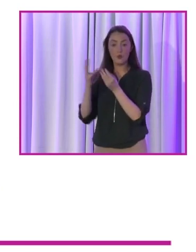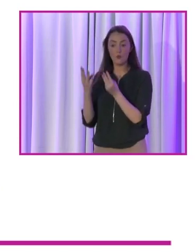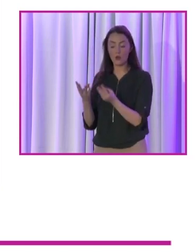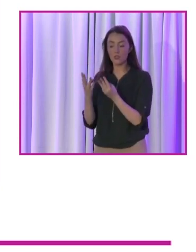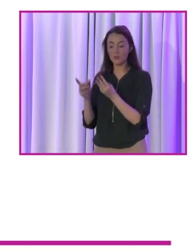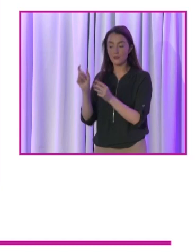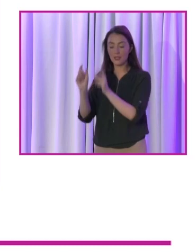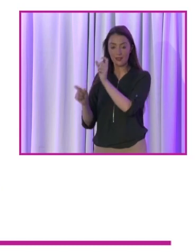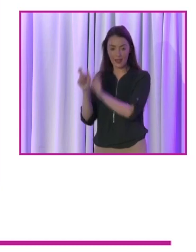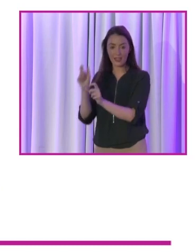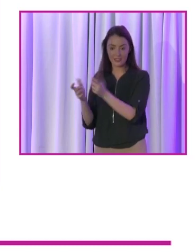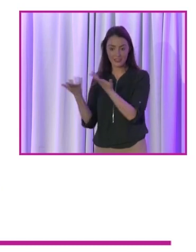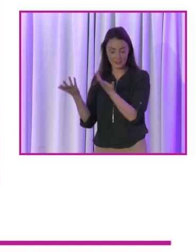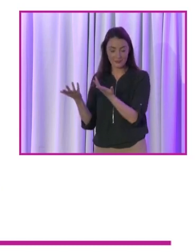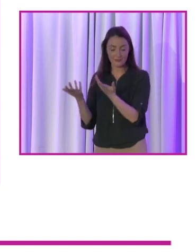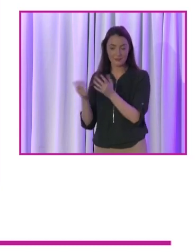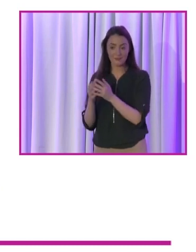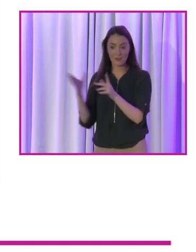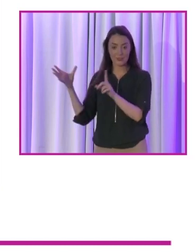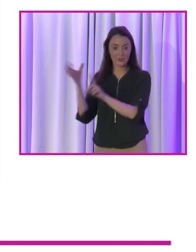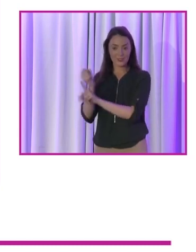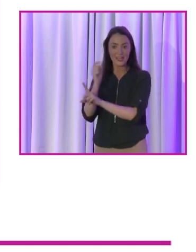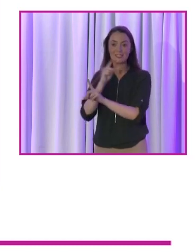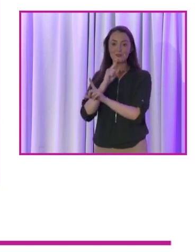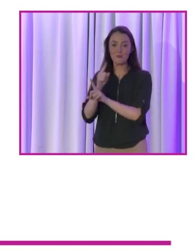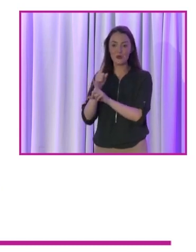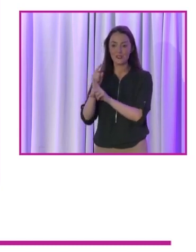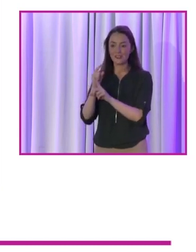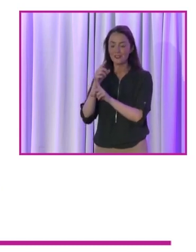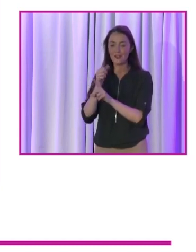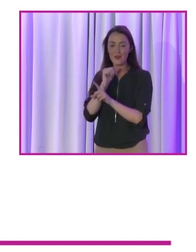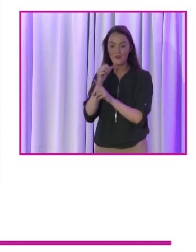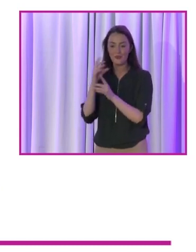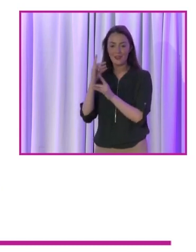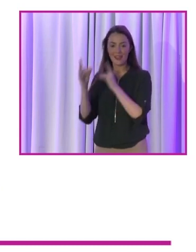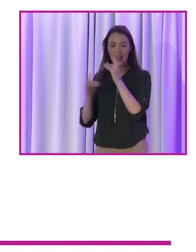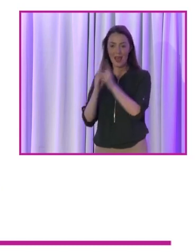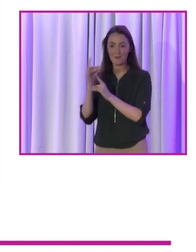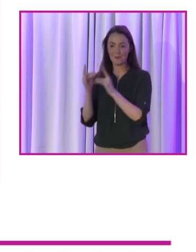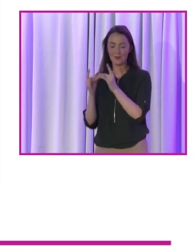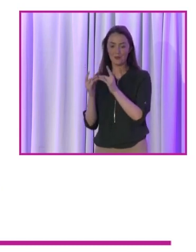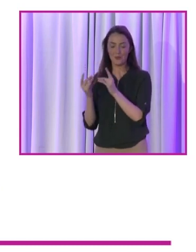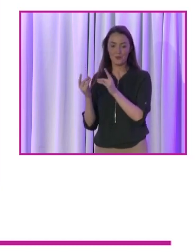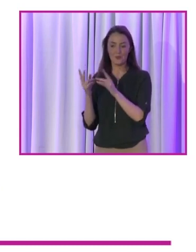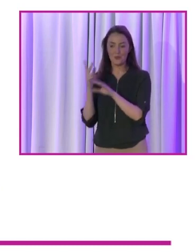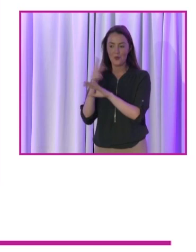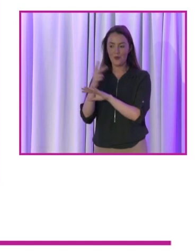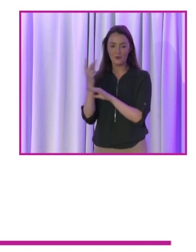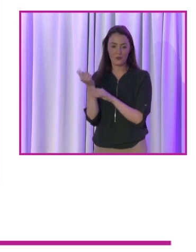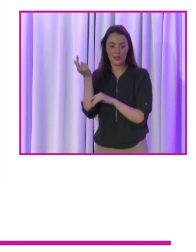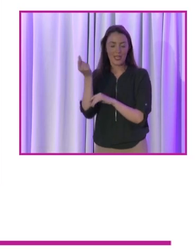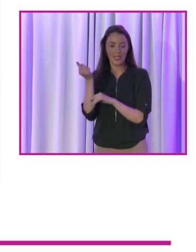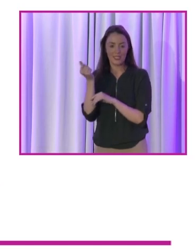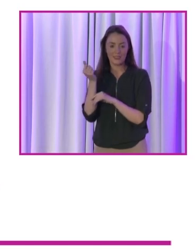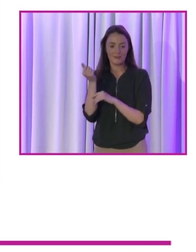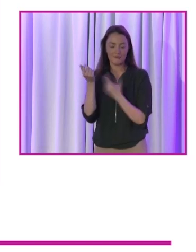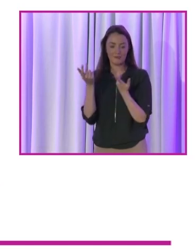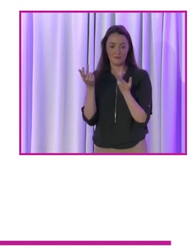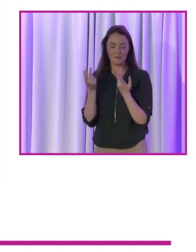field. Success, however, doesn't happen overnight and without strong will and dedication to a